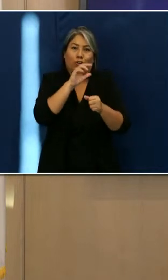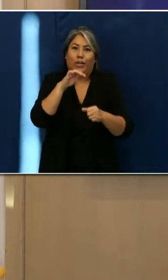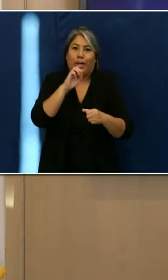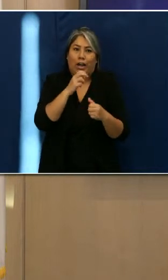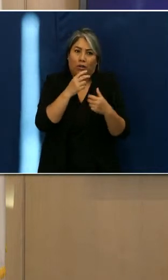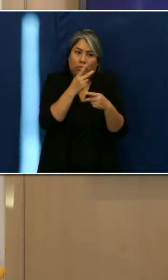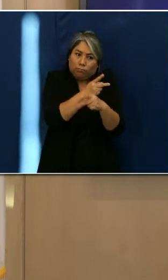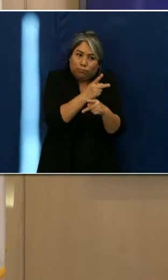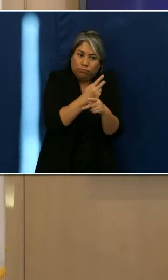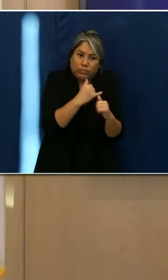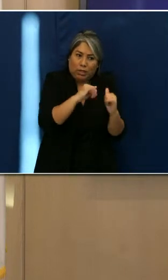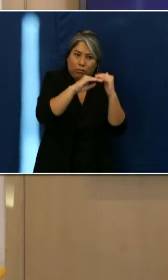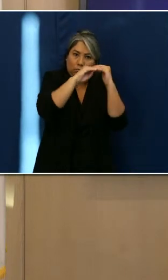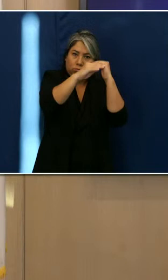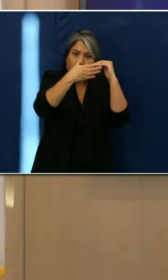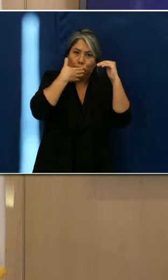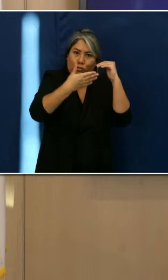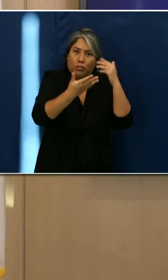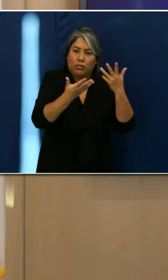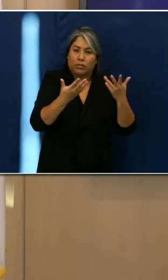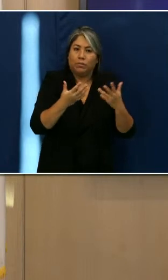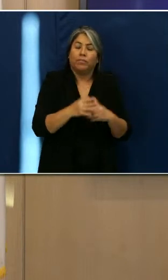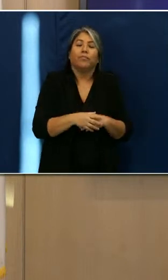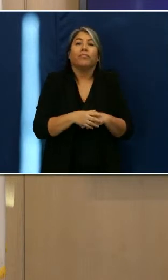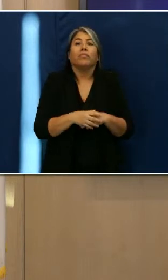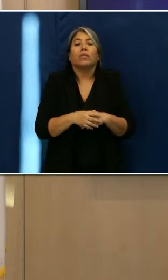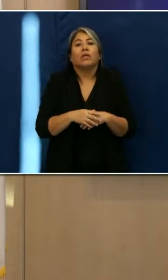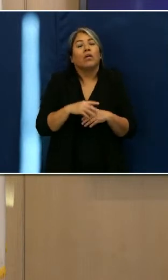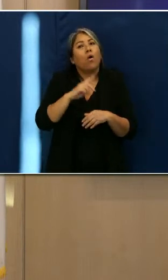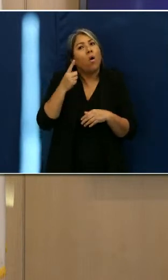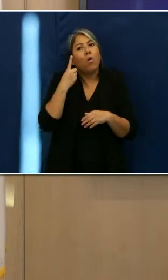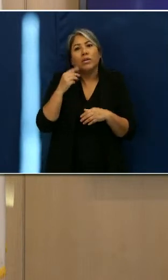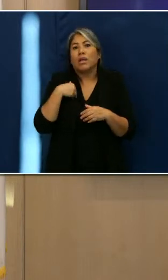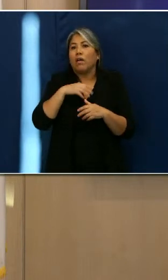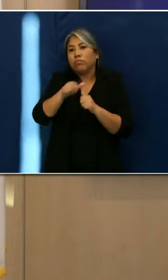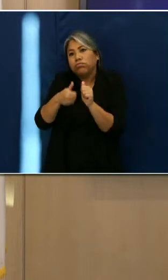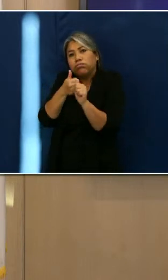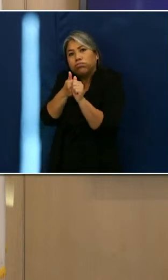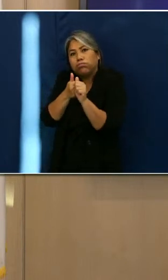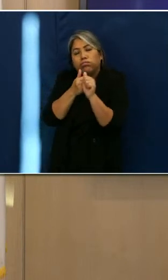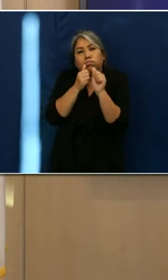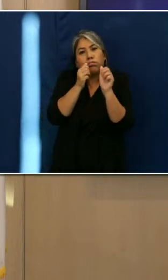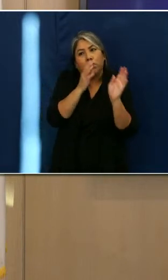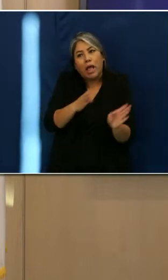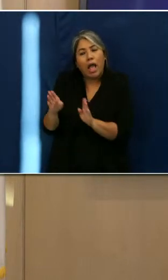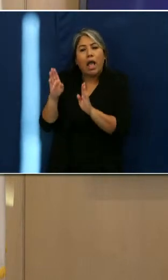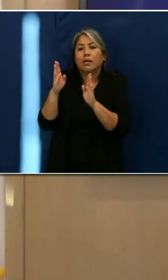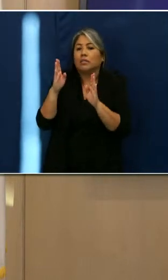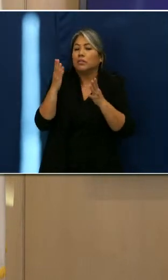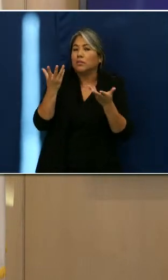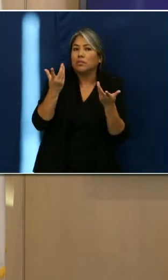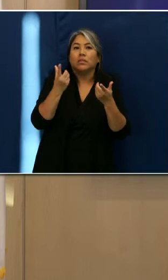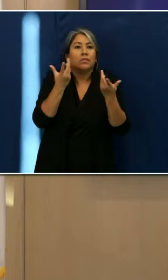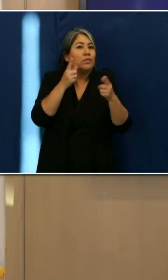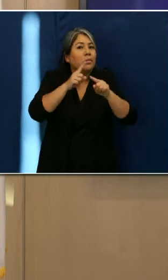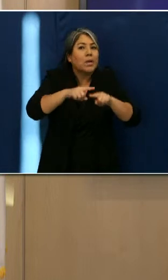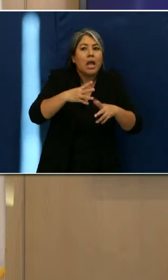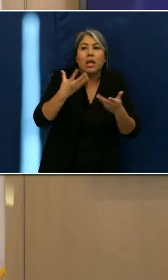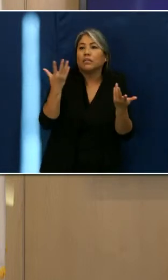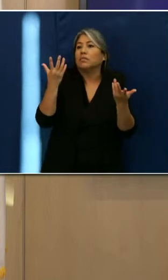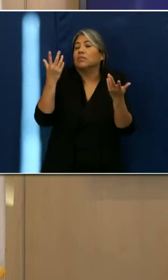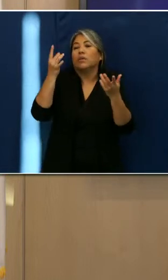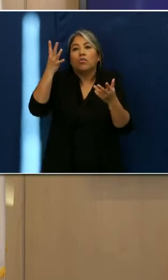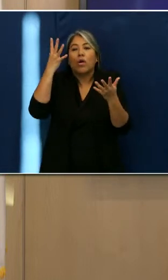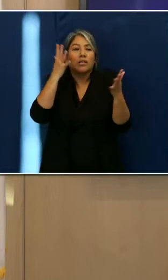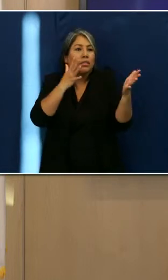drop. Now, there are contingency plans always in place for crisis management. We're not there yet. There have been